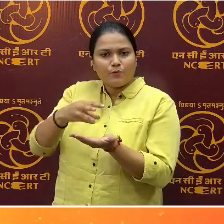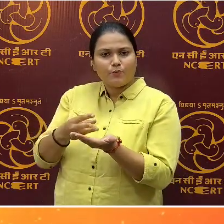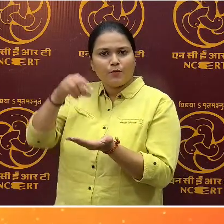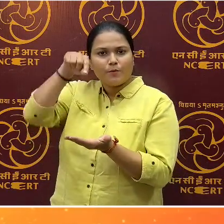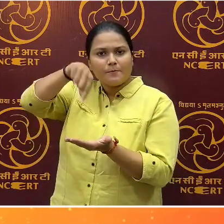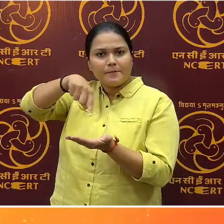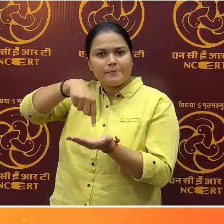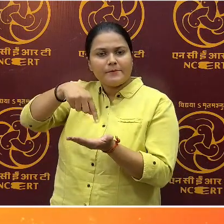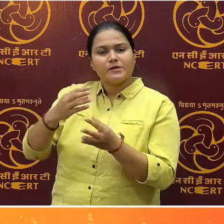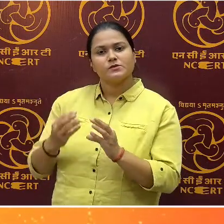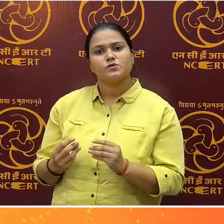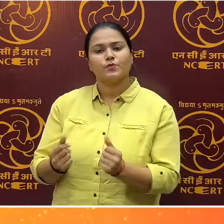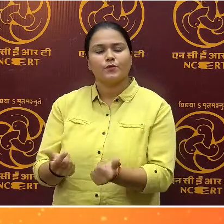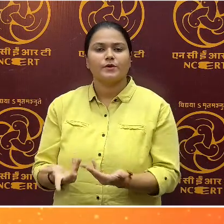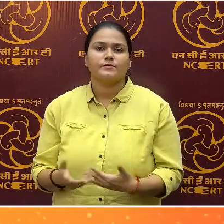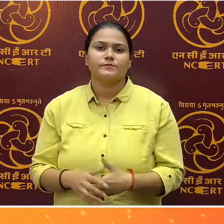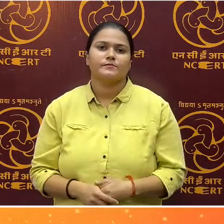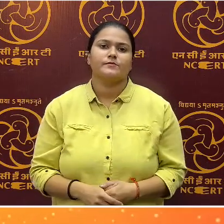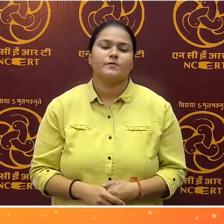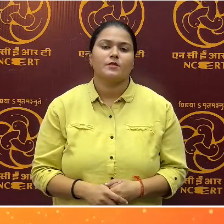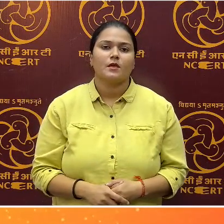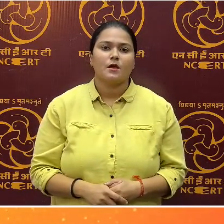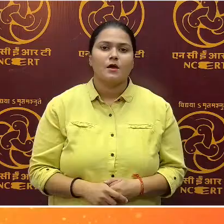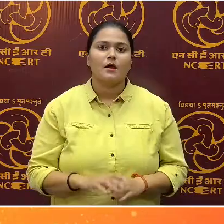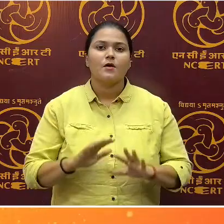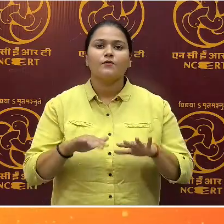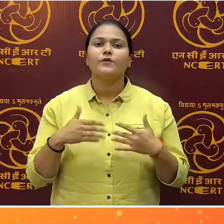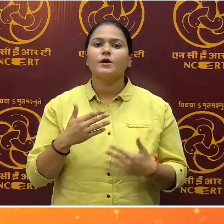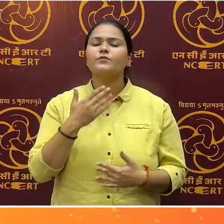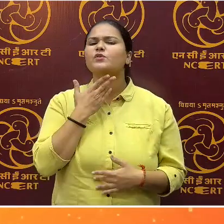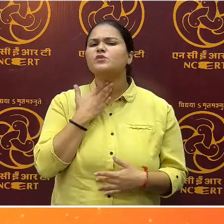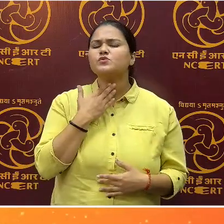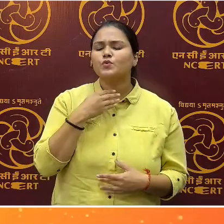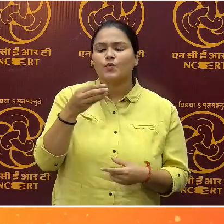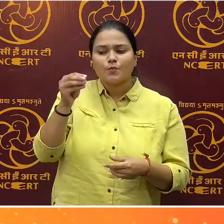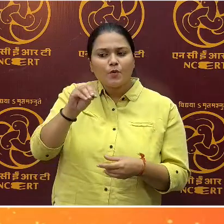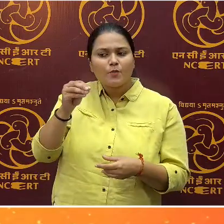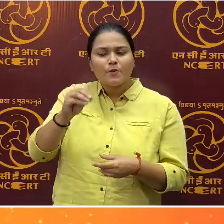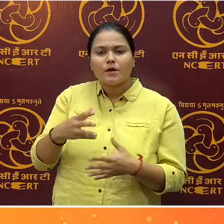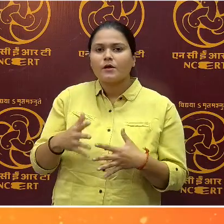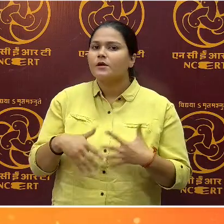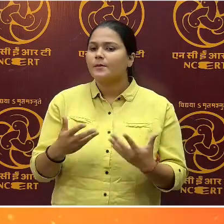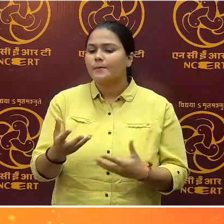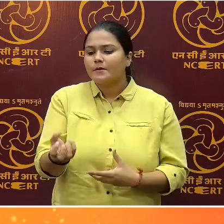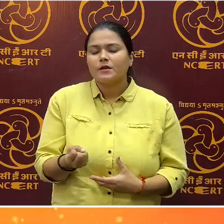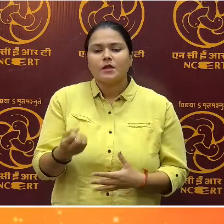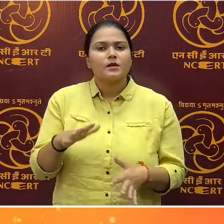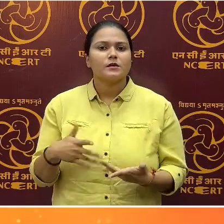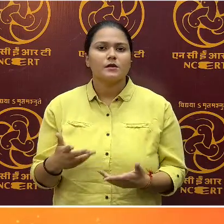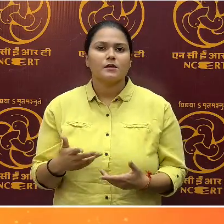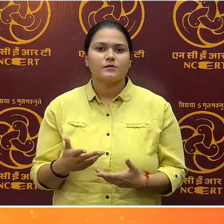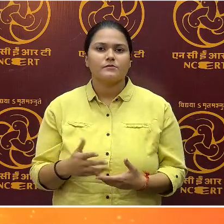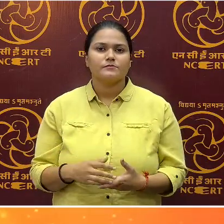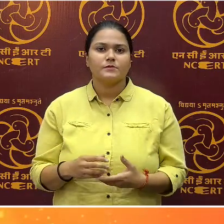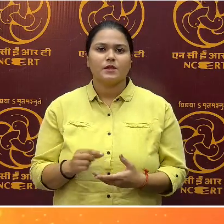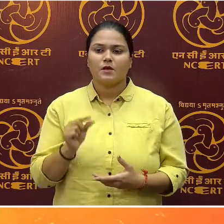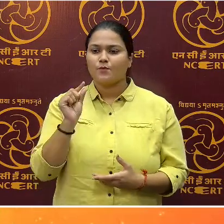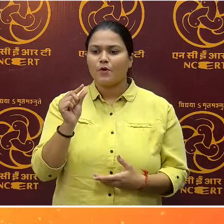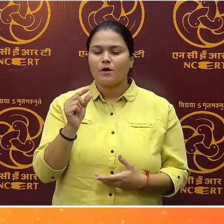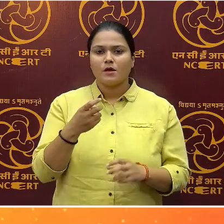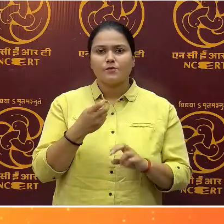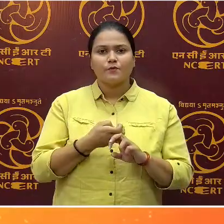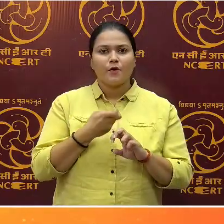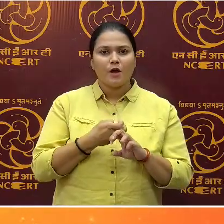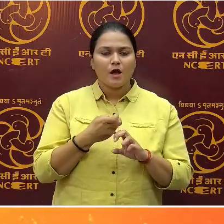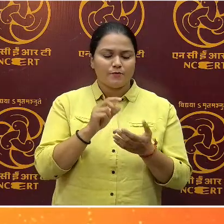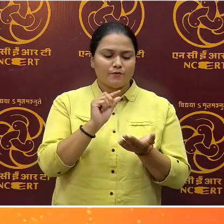say salt solution or sugar solution, right, what do we take? We take a solid, that is a salt